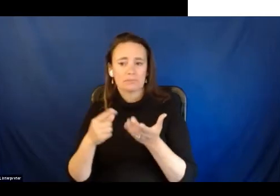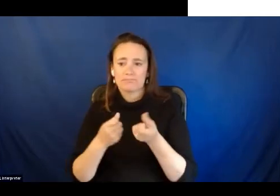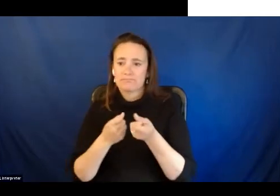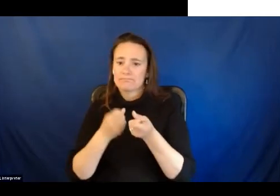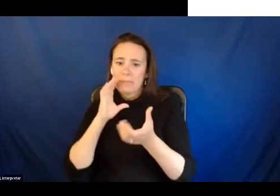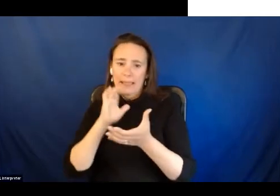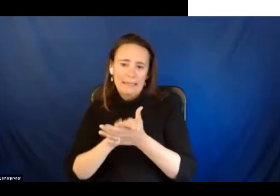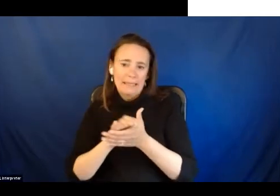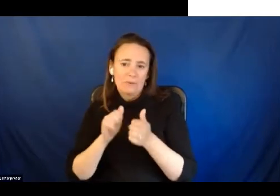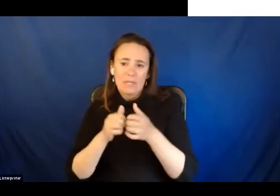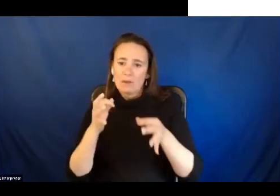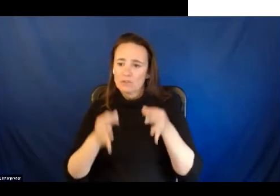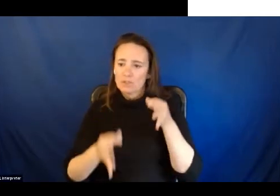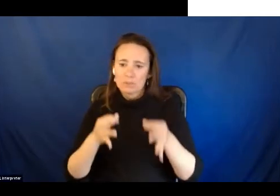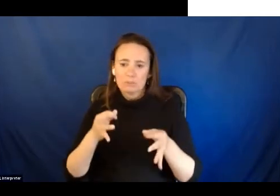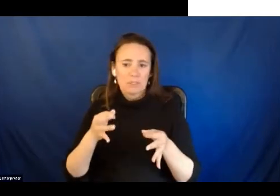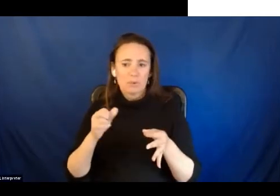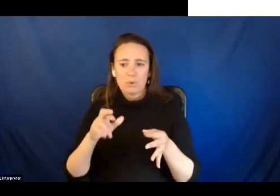acceptance and understanding.